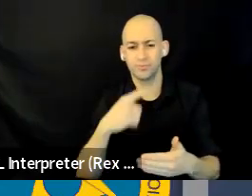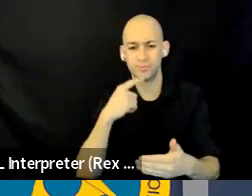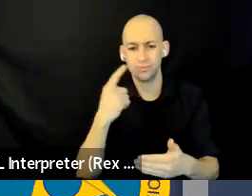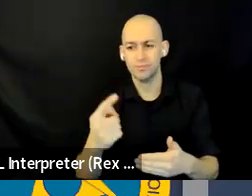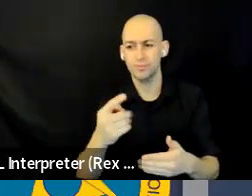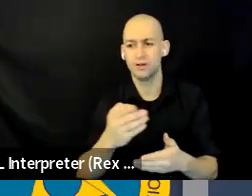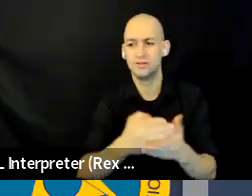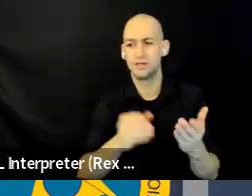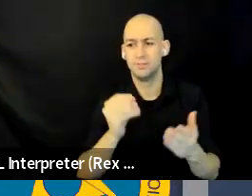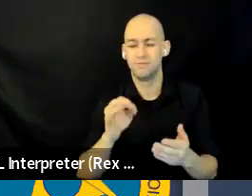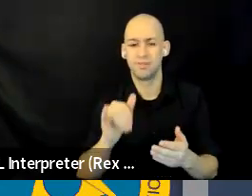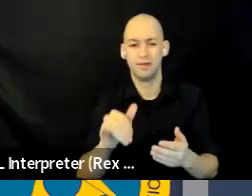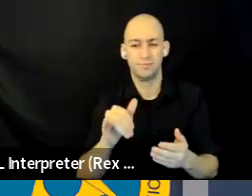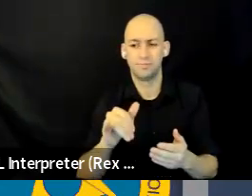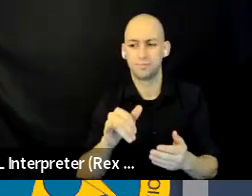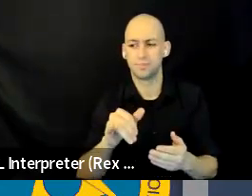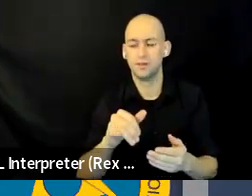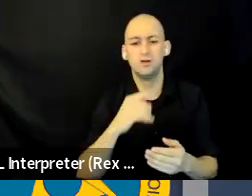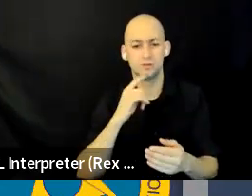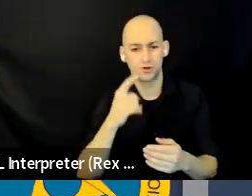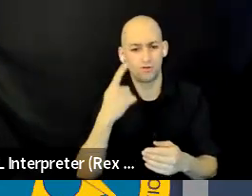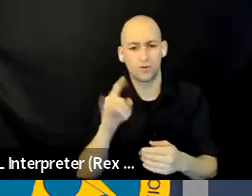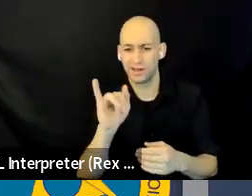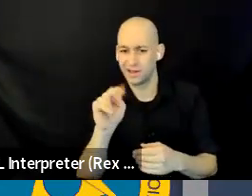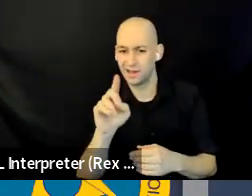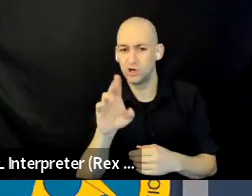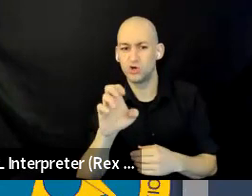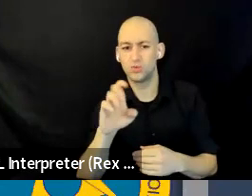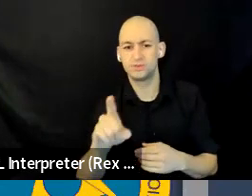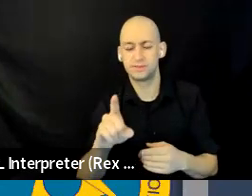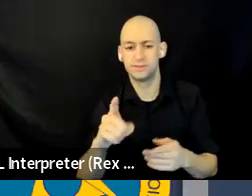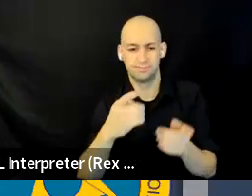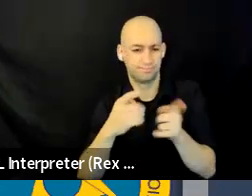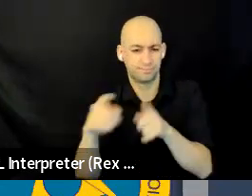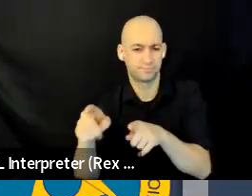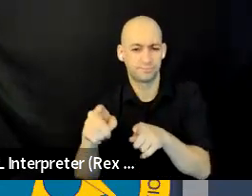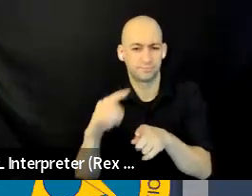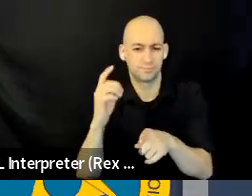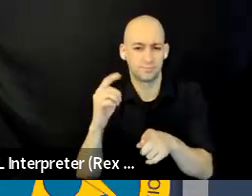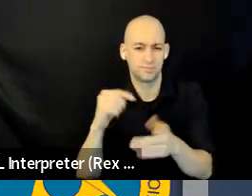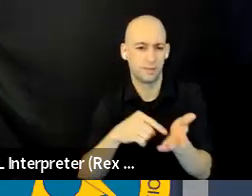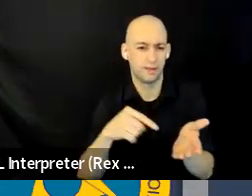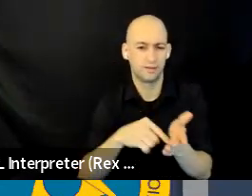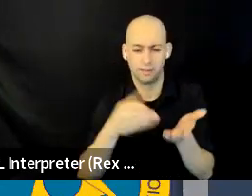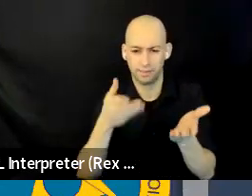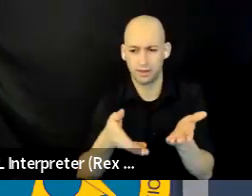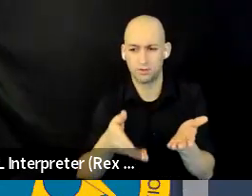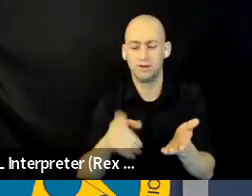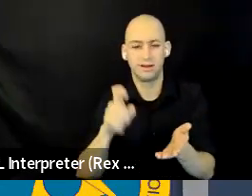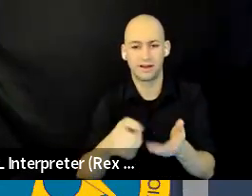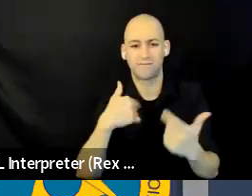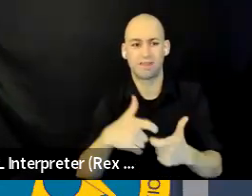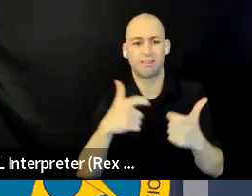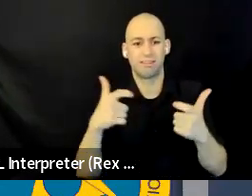be? Sure. For induced demand to be present, you really have to have significant levels of congestion